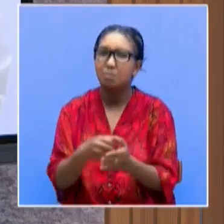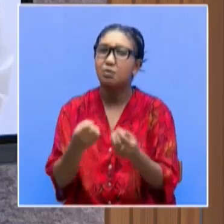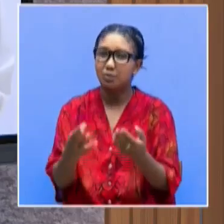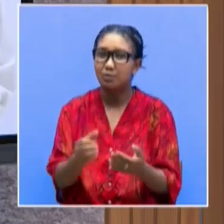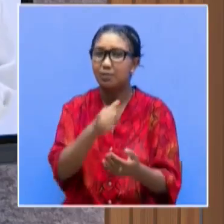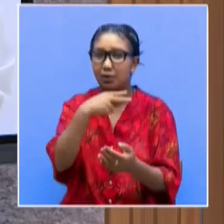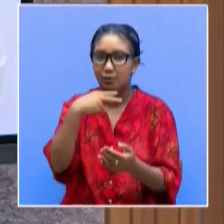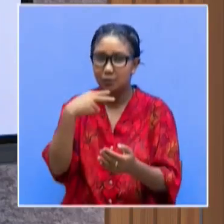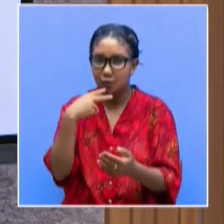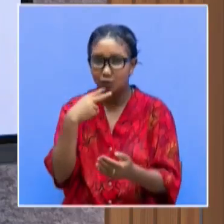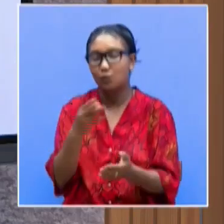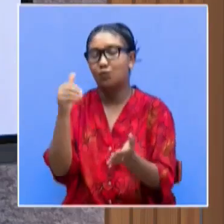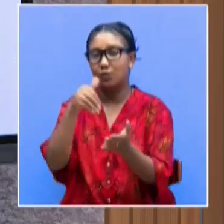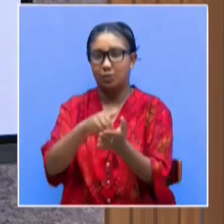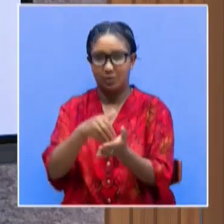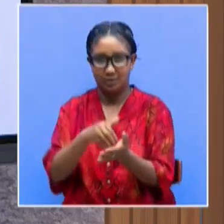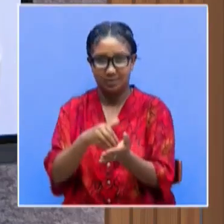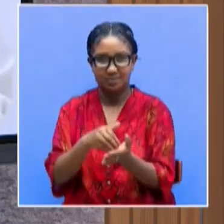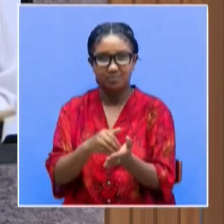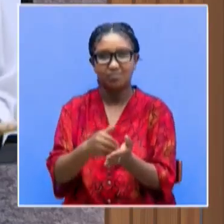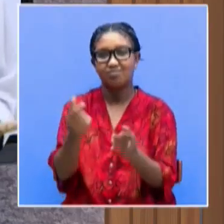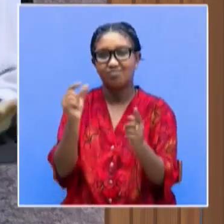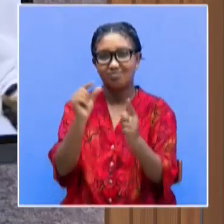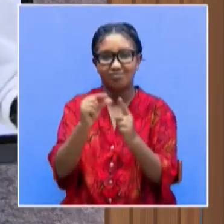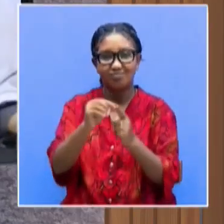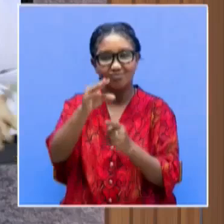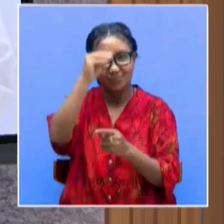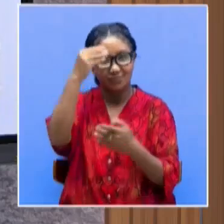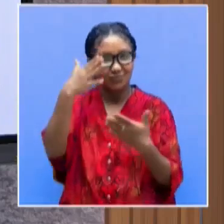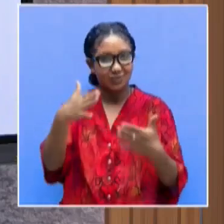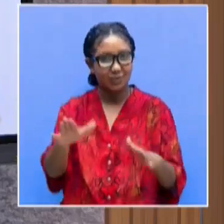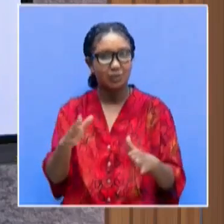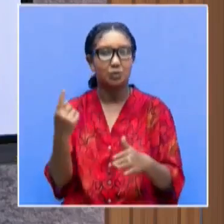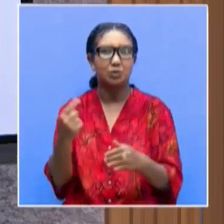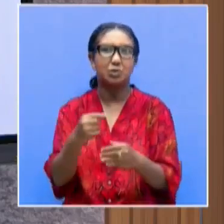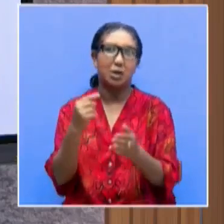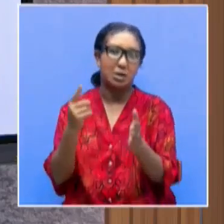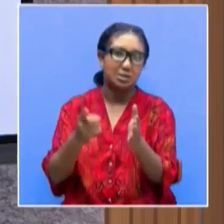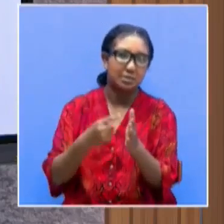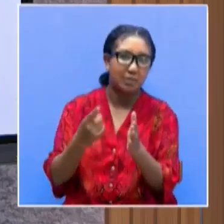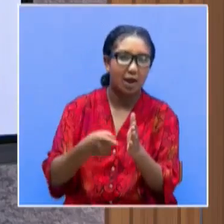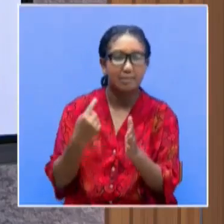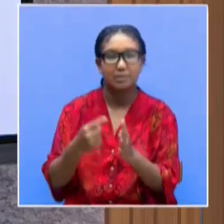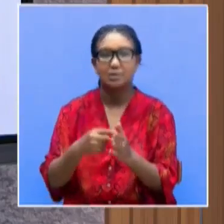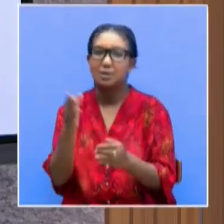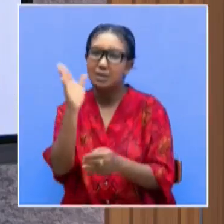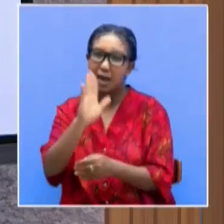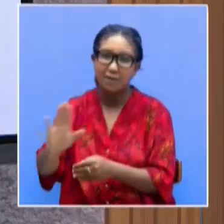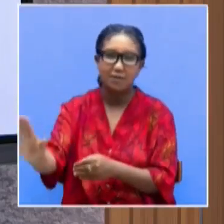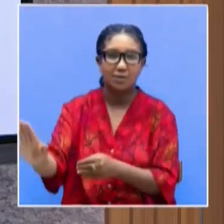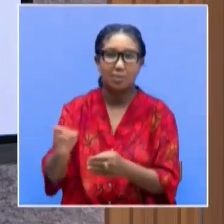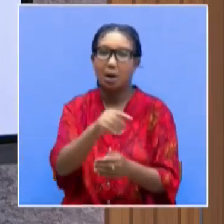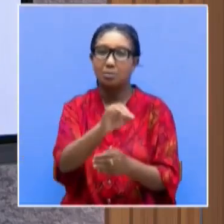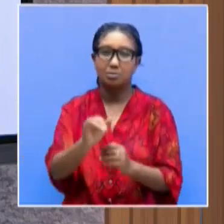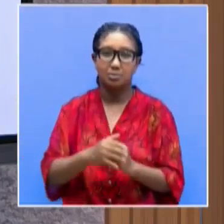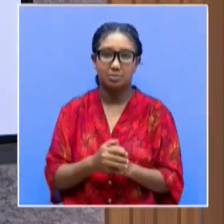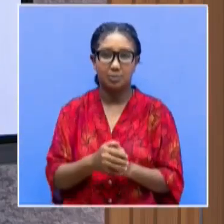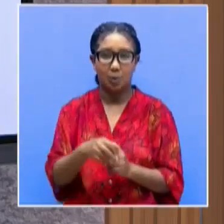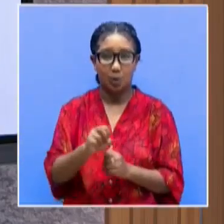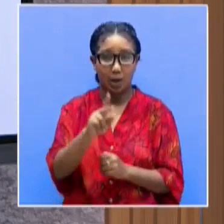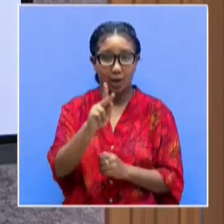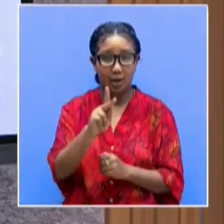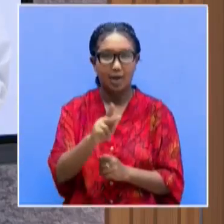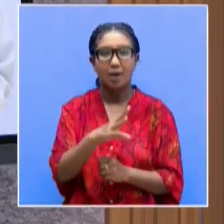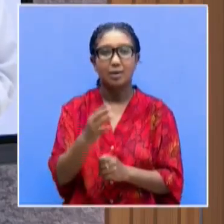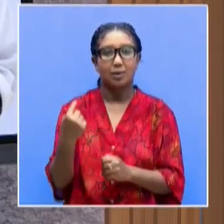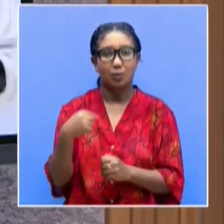adverbs of frequency, those common words that we use, always, usually, sometimes, never, ever, seldom, etc. Yeah?